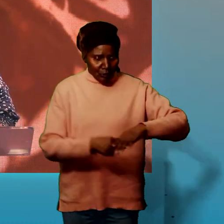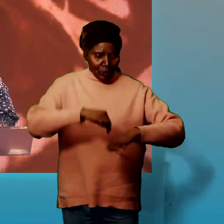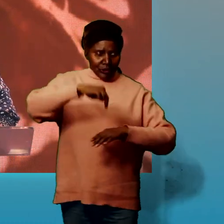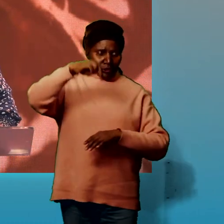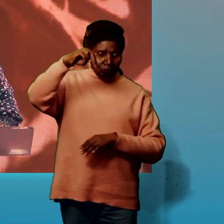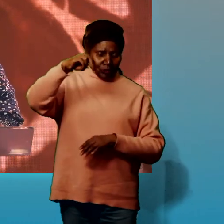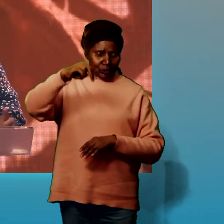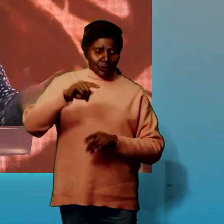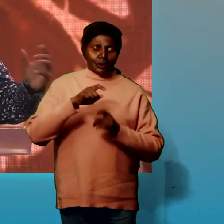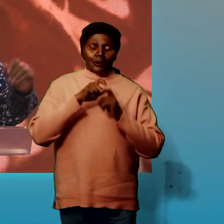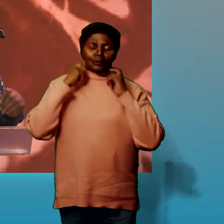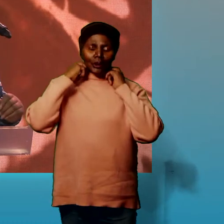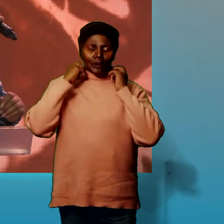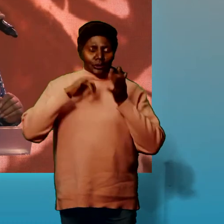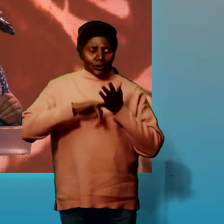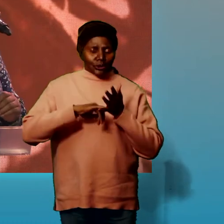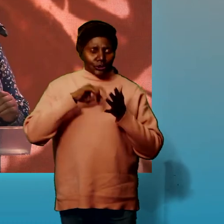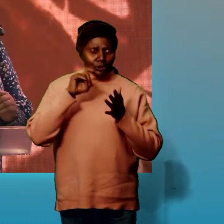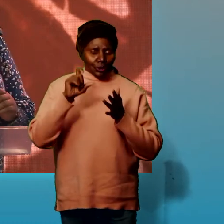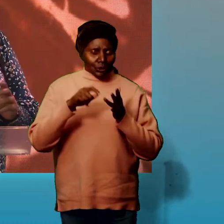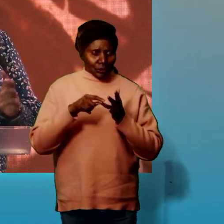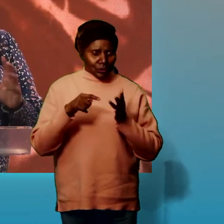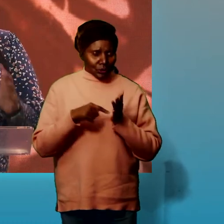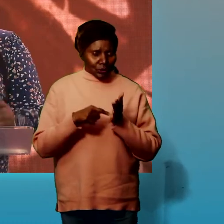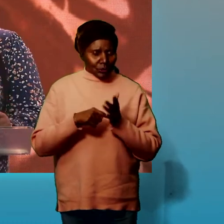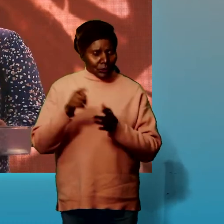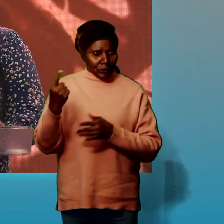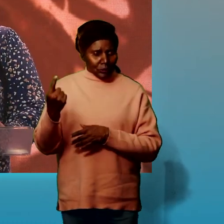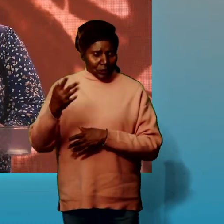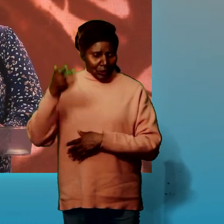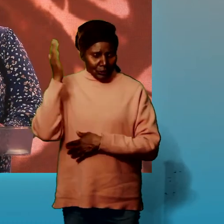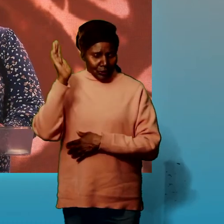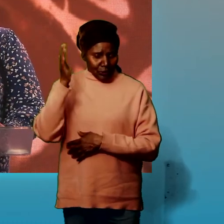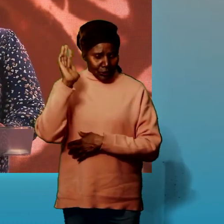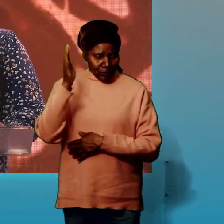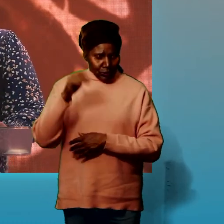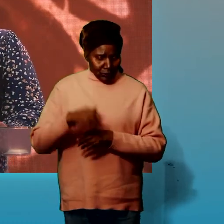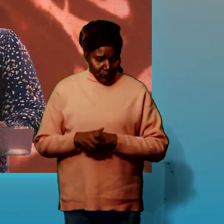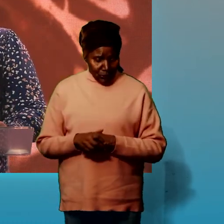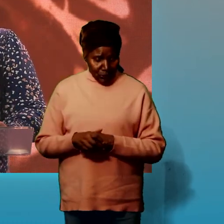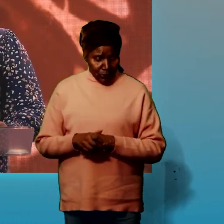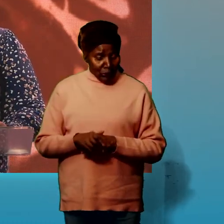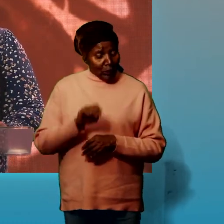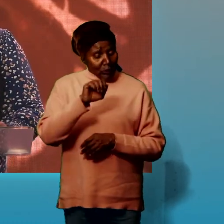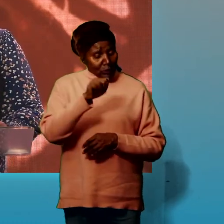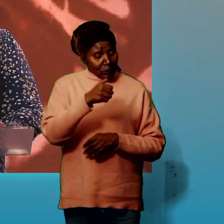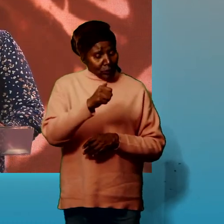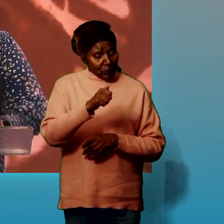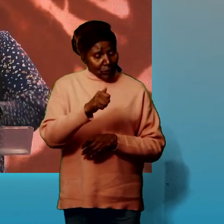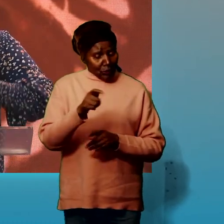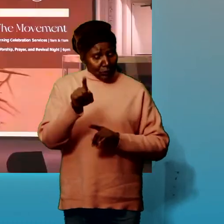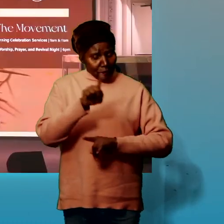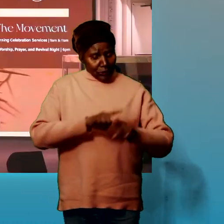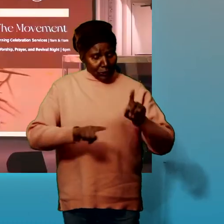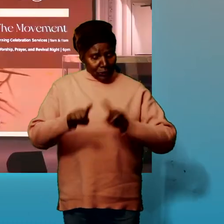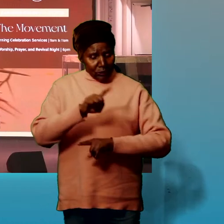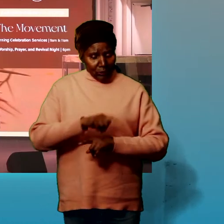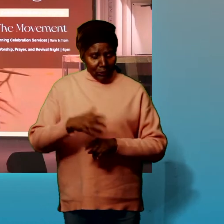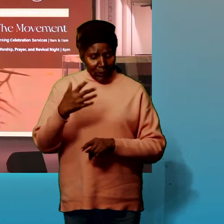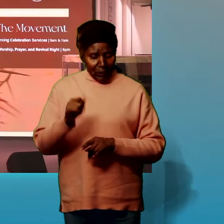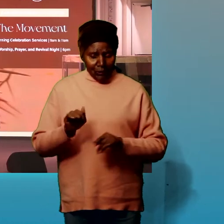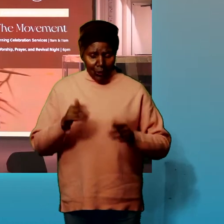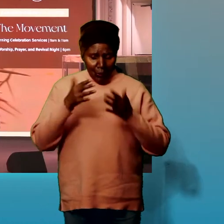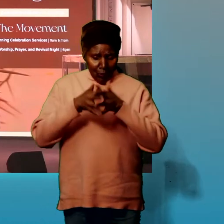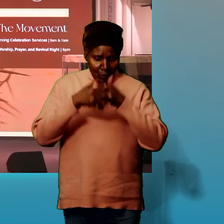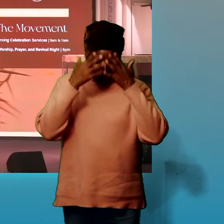to us for Resurrection Sunday. And then in the evening, for our 6 o'clock, we have a worship